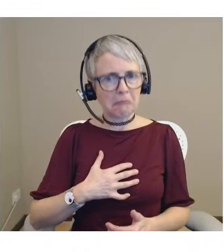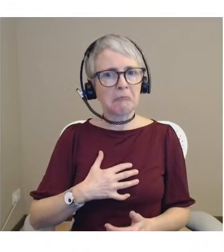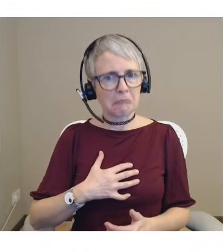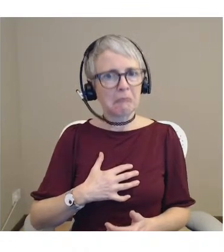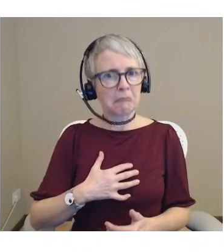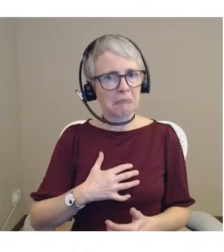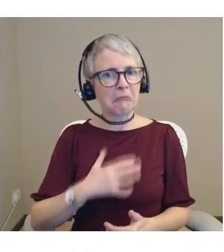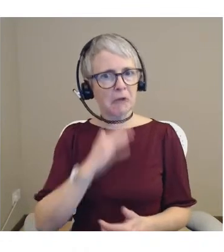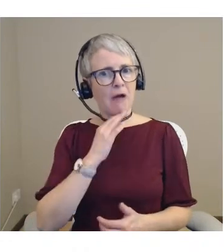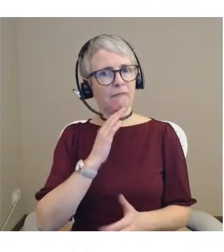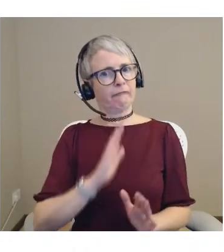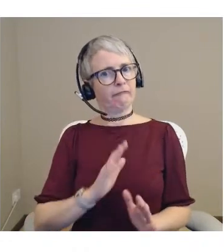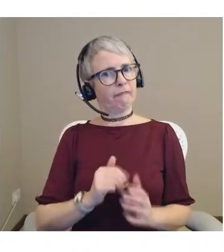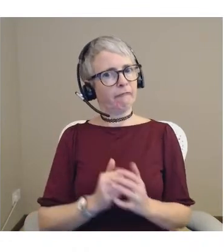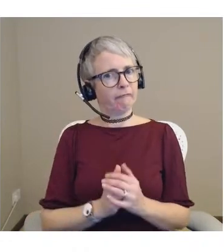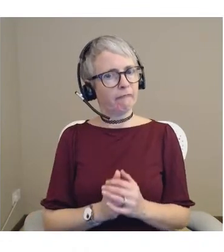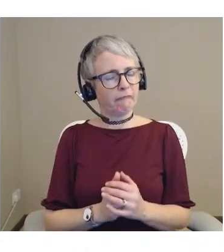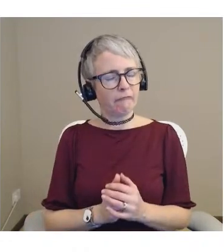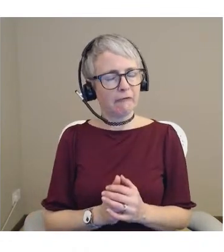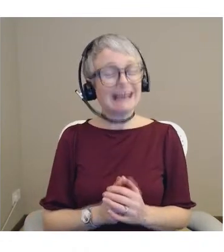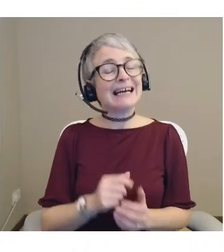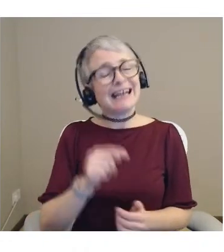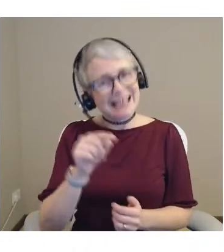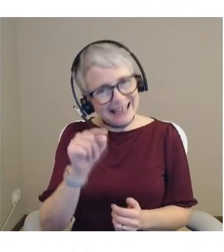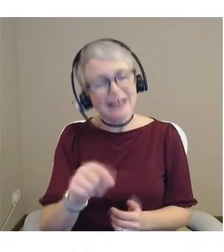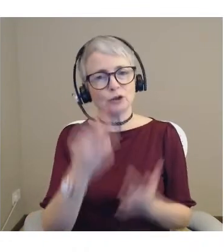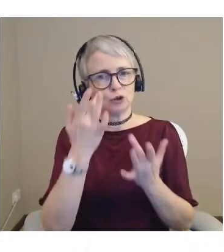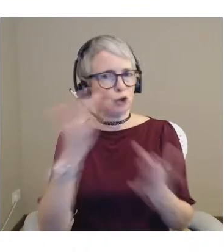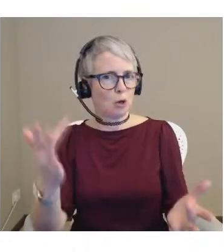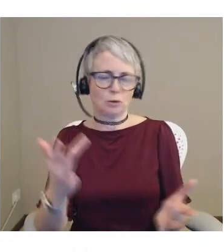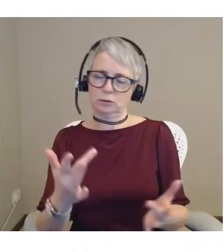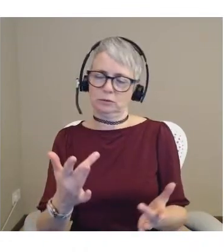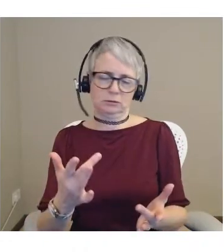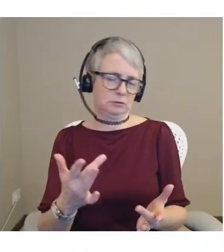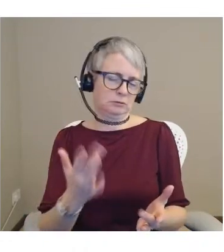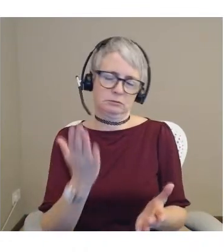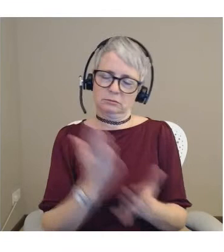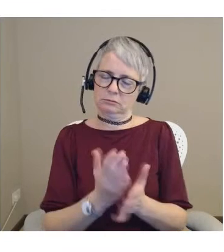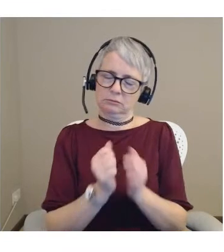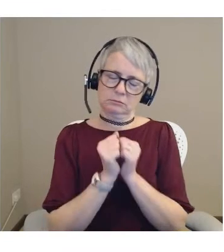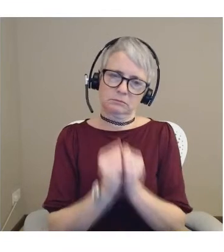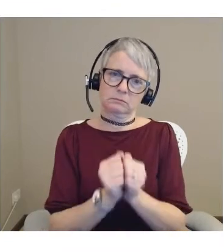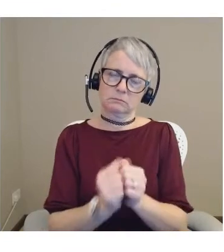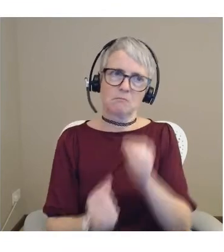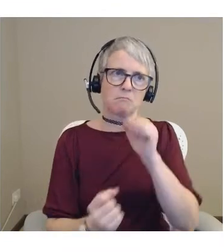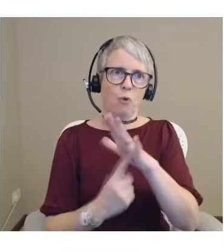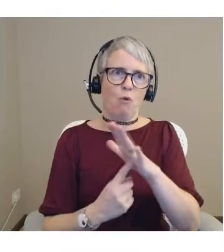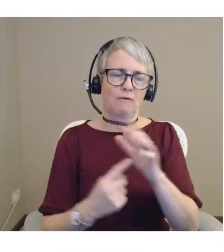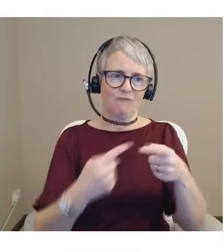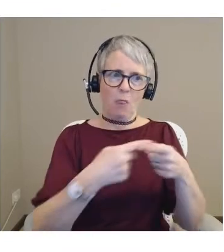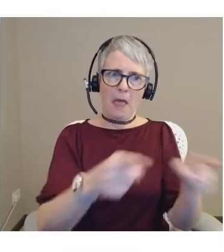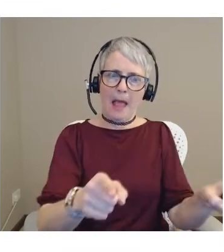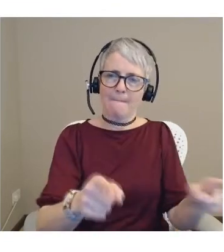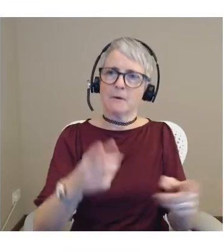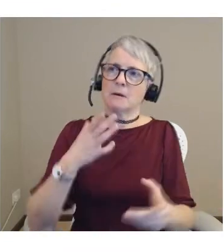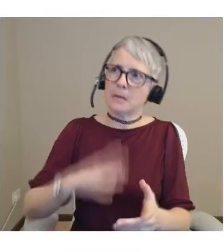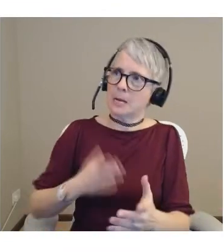indicative of how important internet access is for people and how much they want